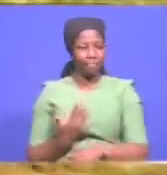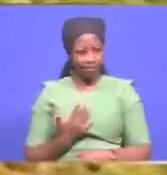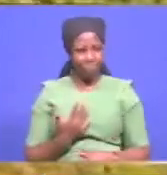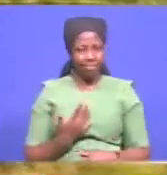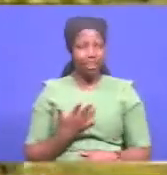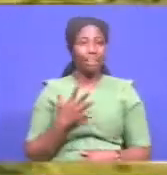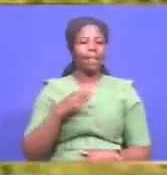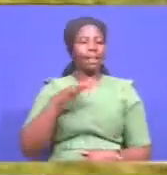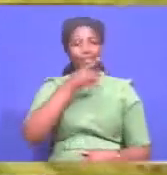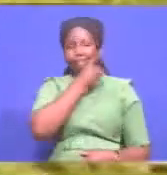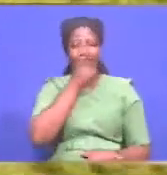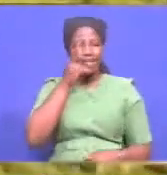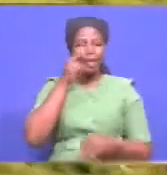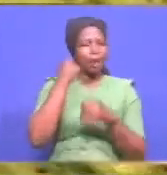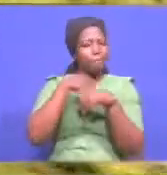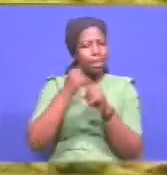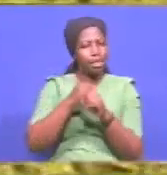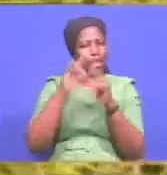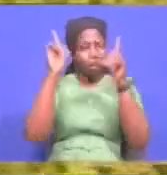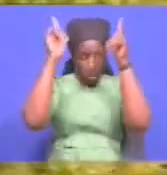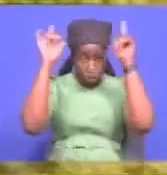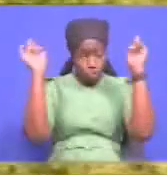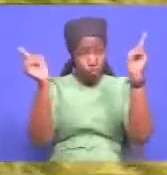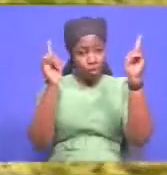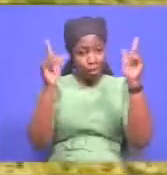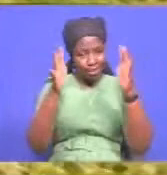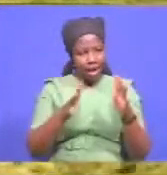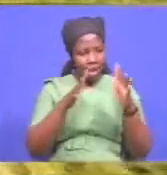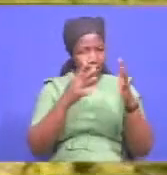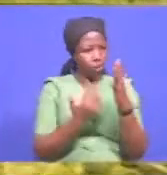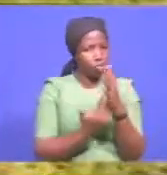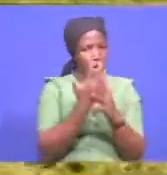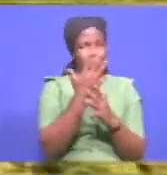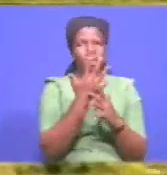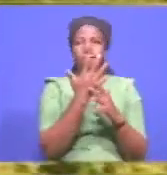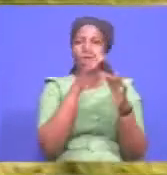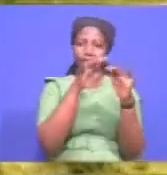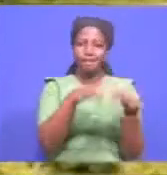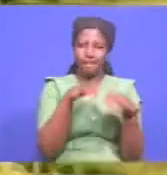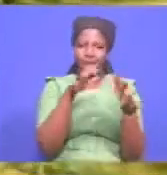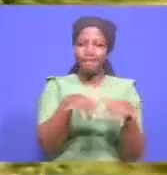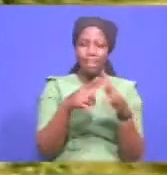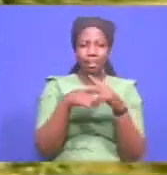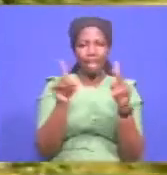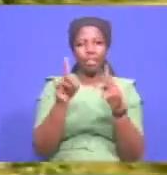pastoralists to opt top crop farming to combat food insecurity.